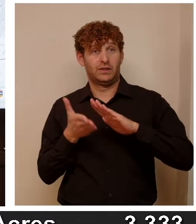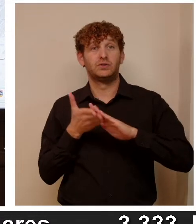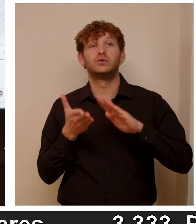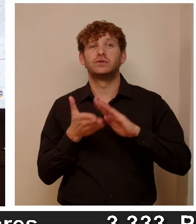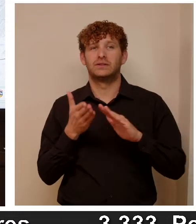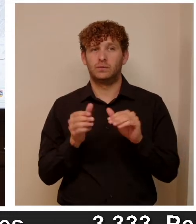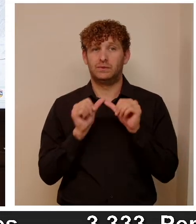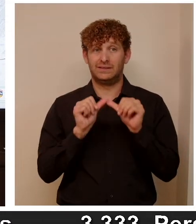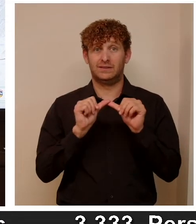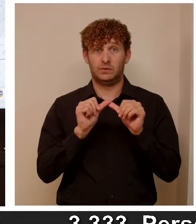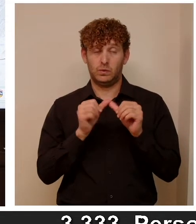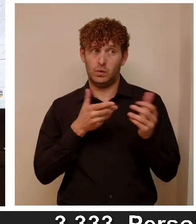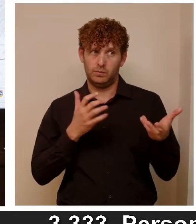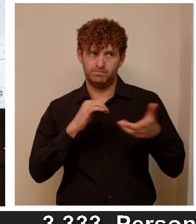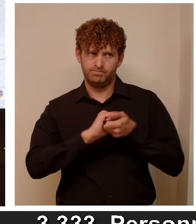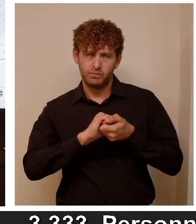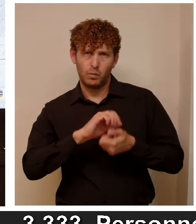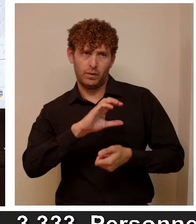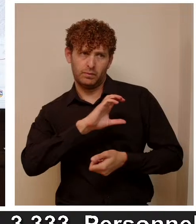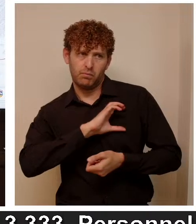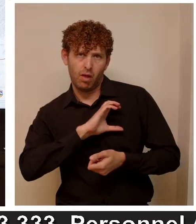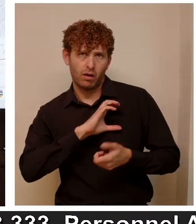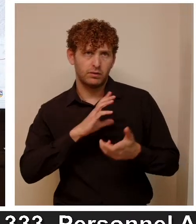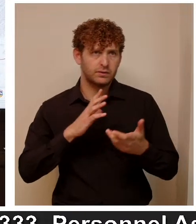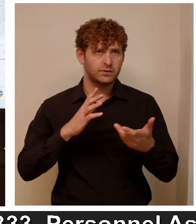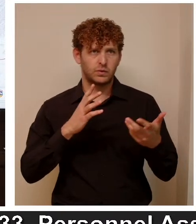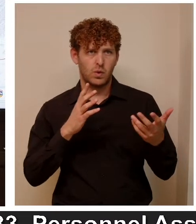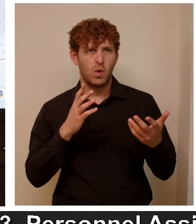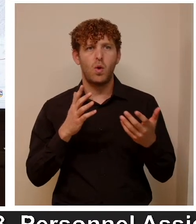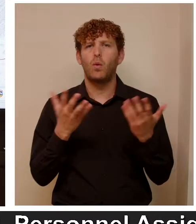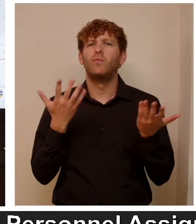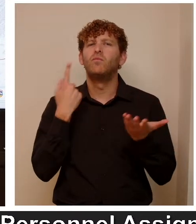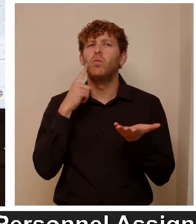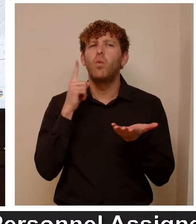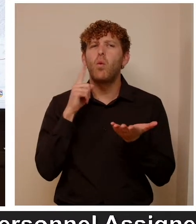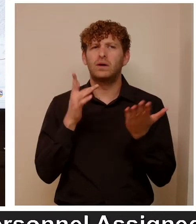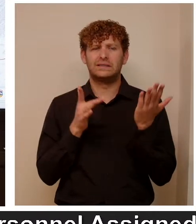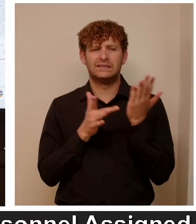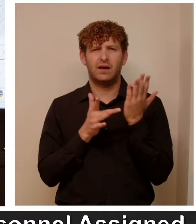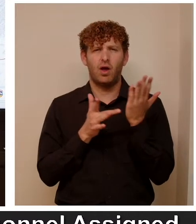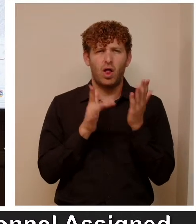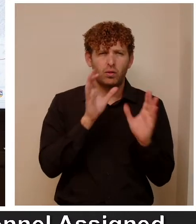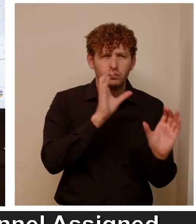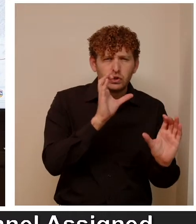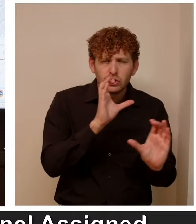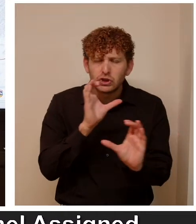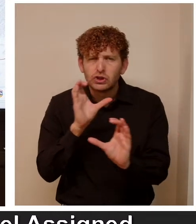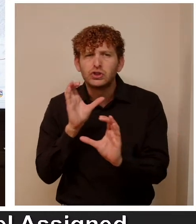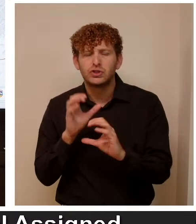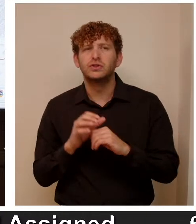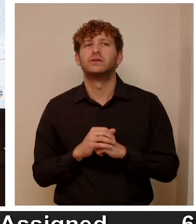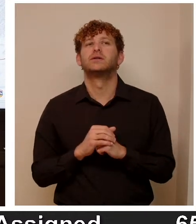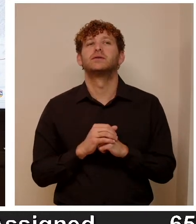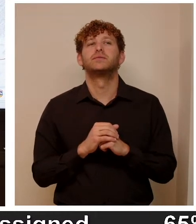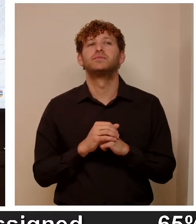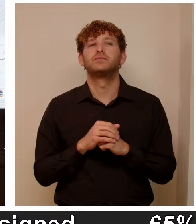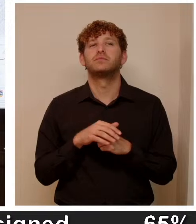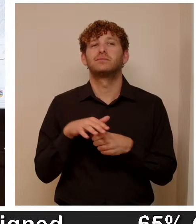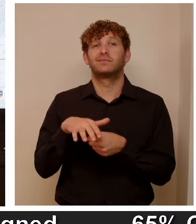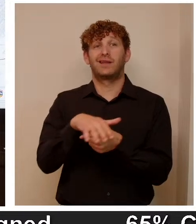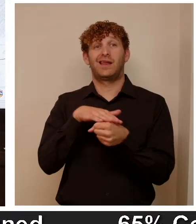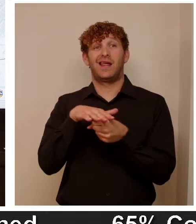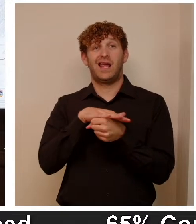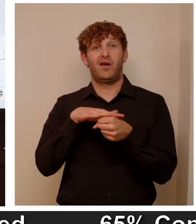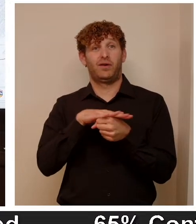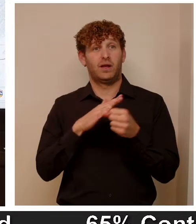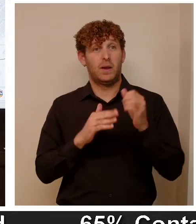enforcement, and they have been focusing on technical search operations. There's areas where they've had to shore buildings up. That means